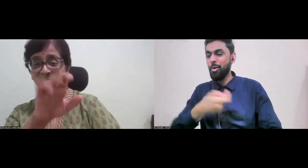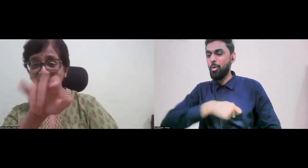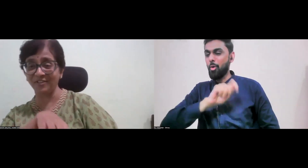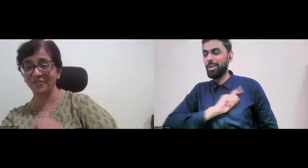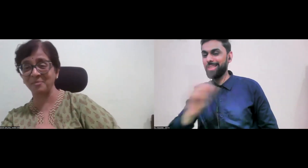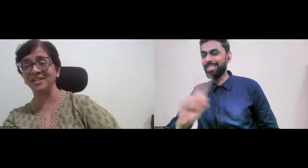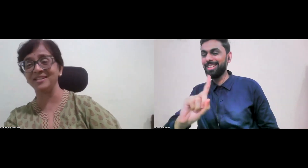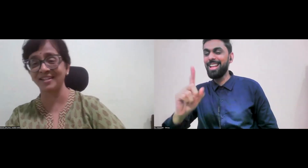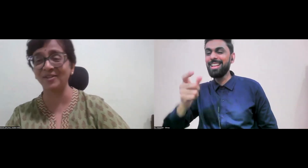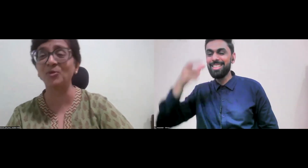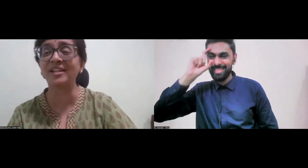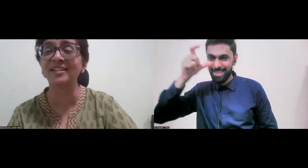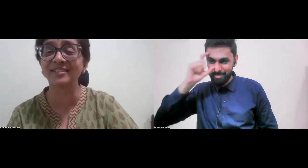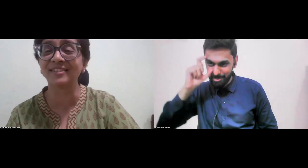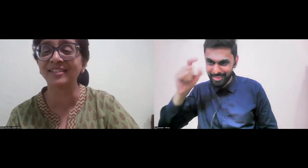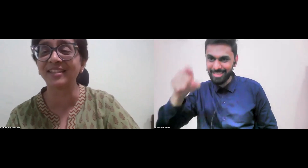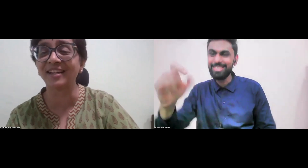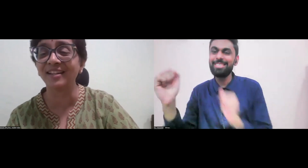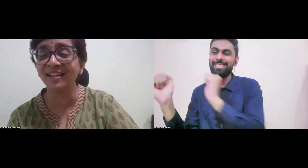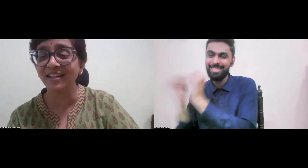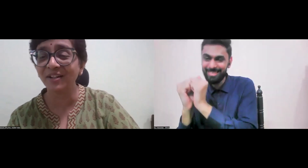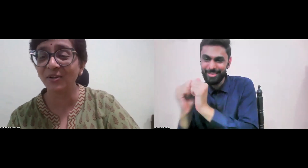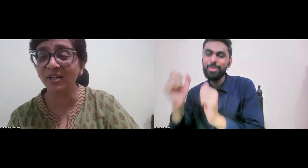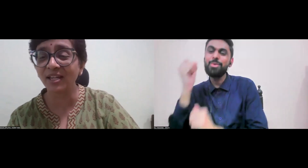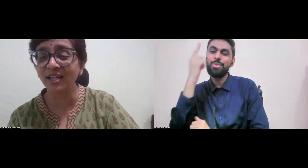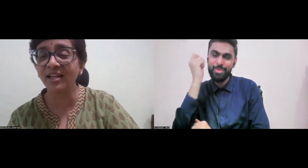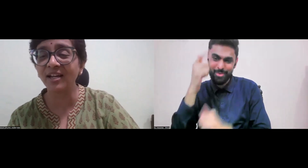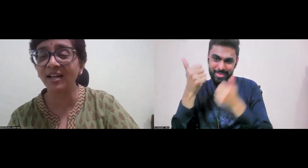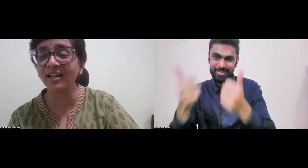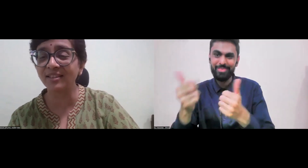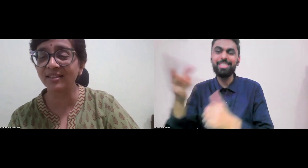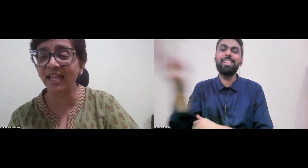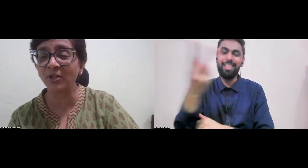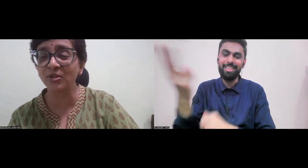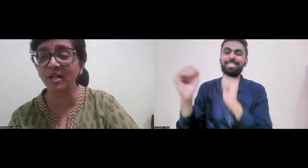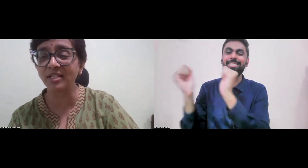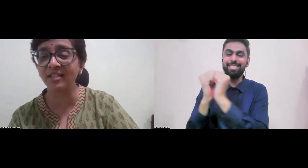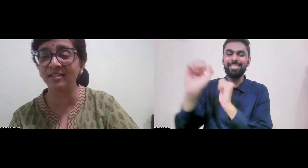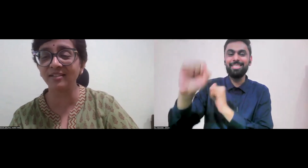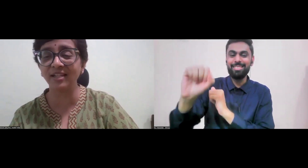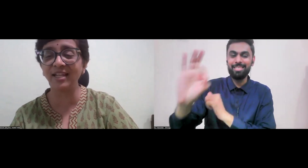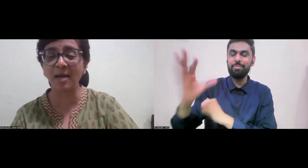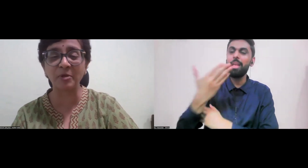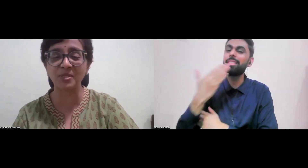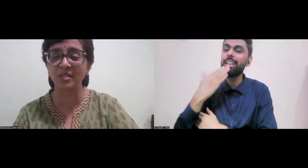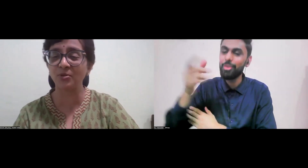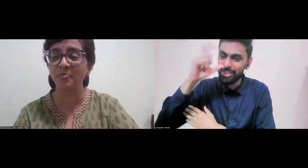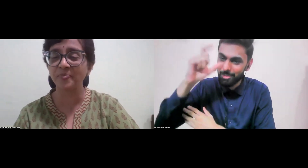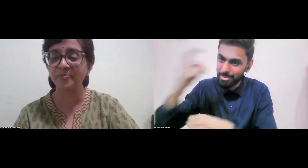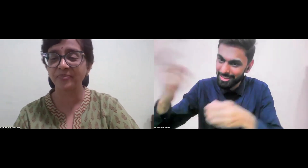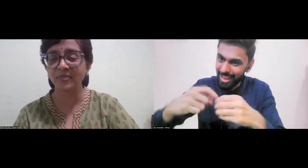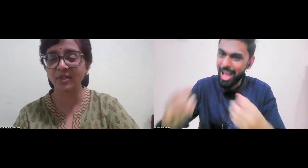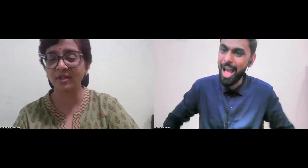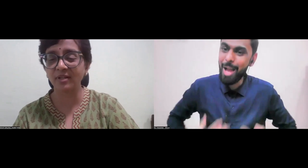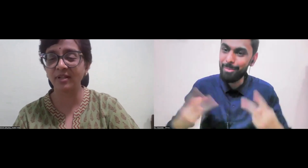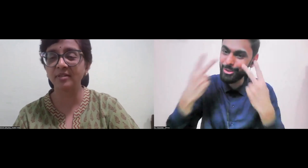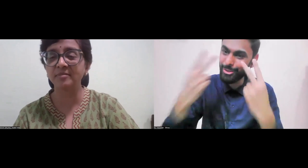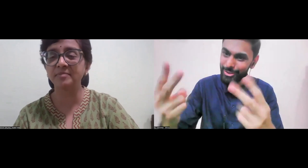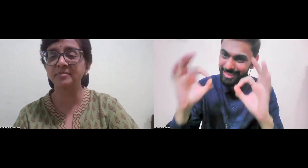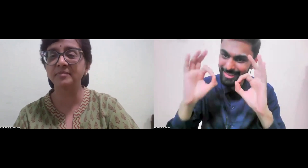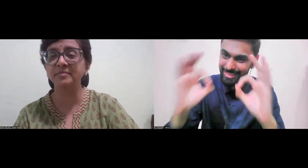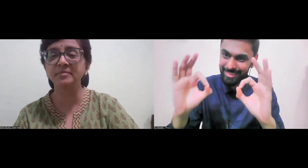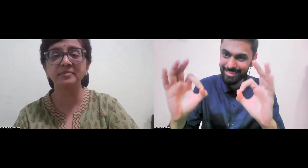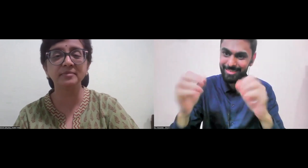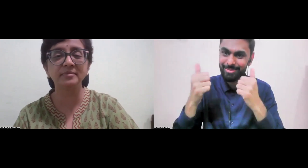telling from his Ulrike's thing. Yeah. Oh, there's so much. Thank you, Shivaji. Really happy to see you. Okay, the